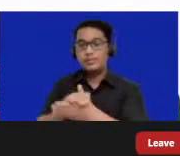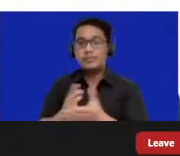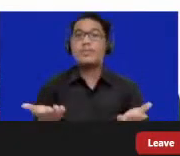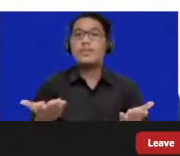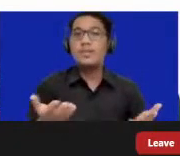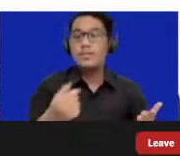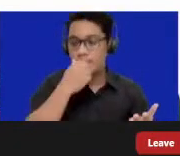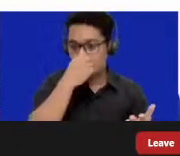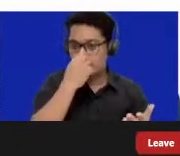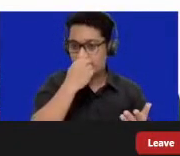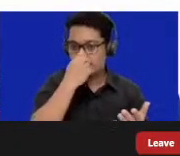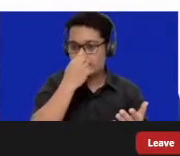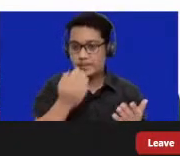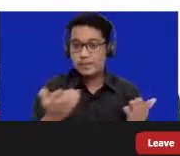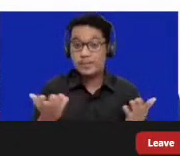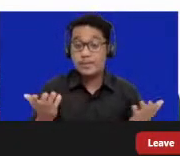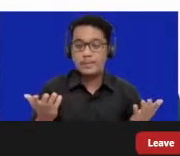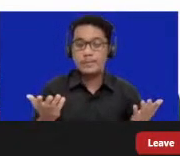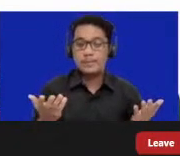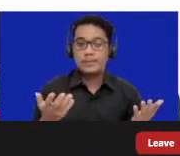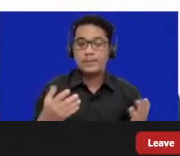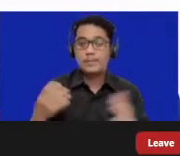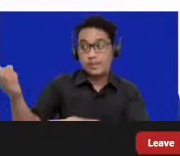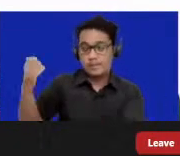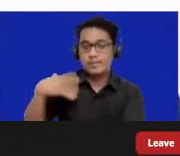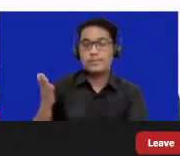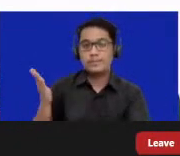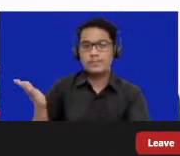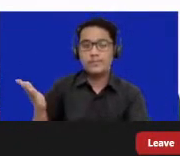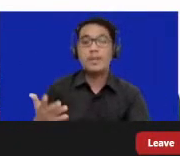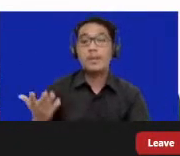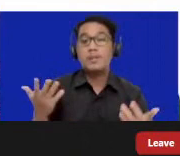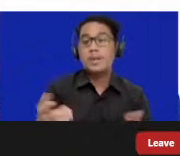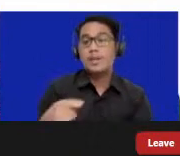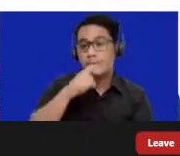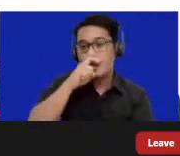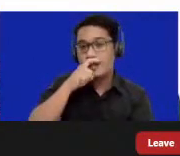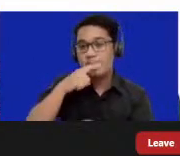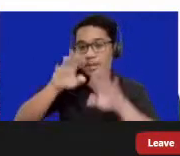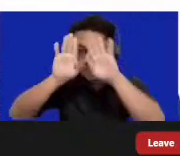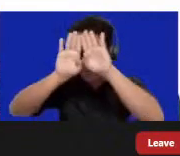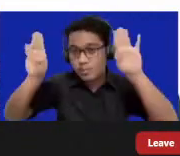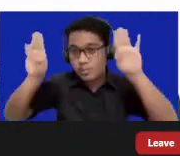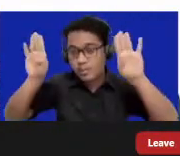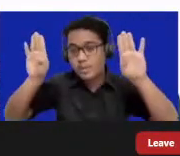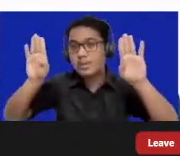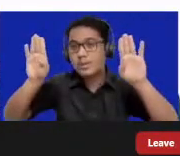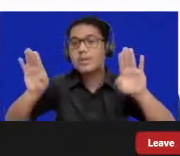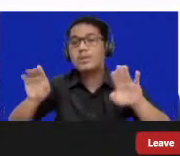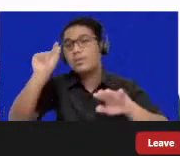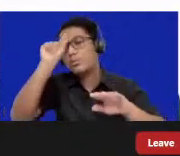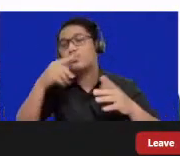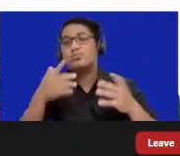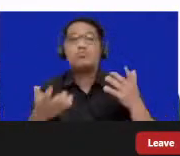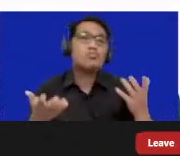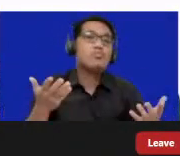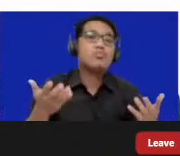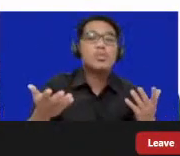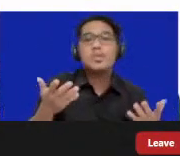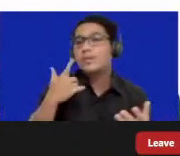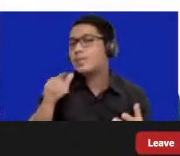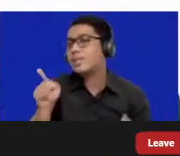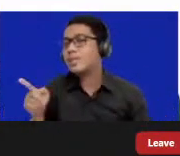respond to that? Would you be open to that possibilities? And then I will have, and also